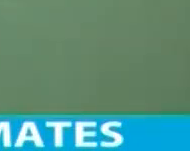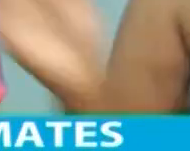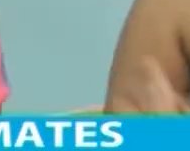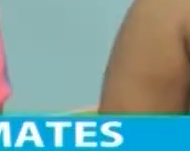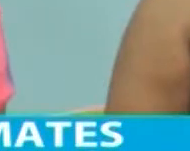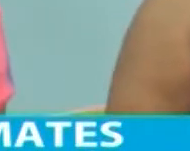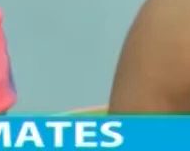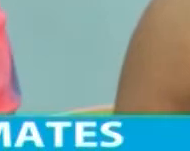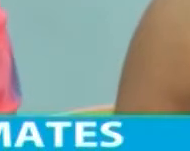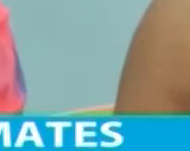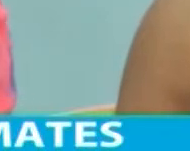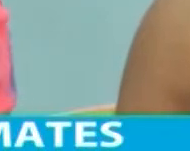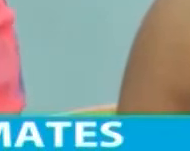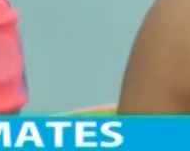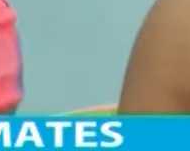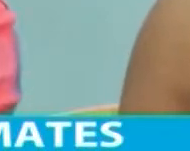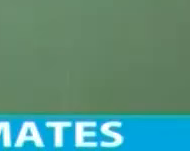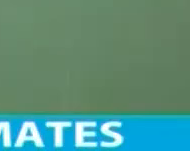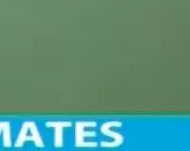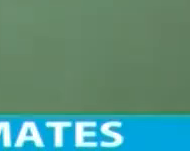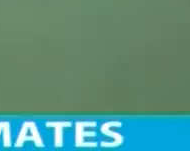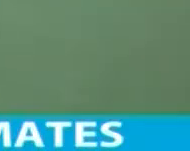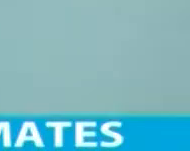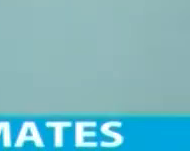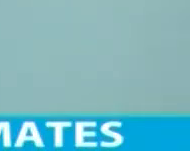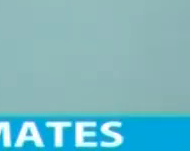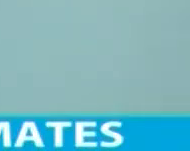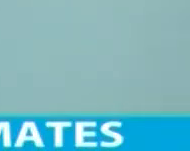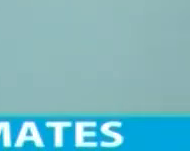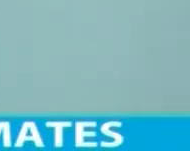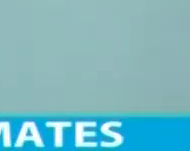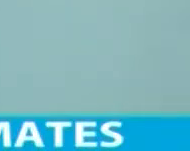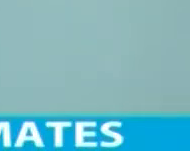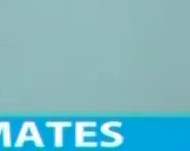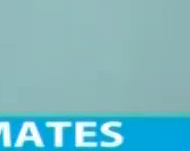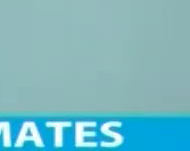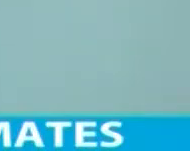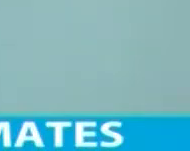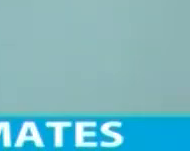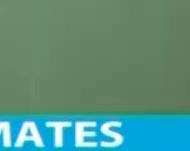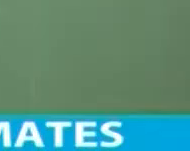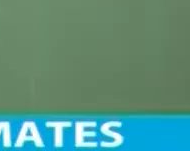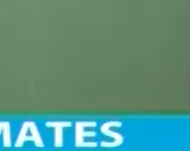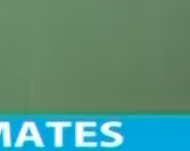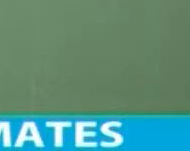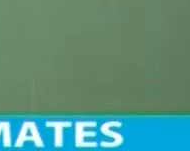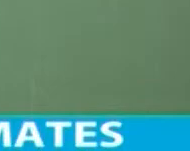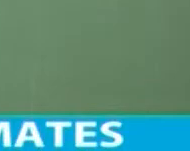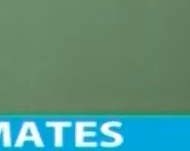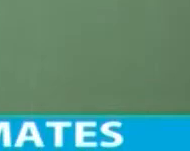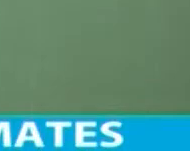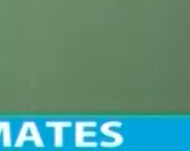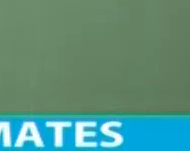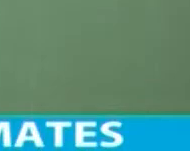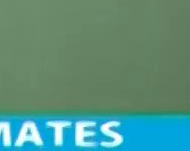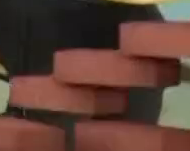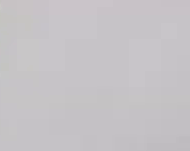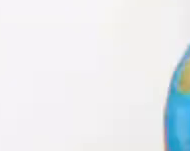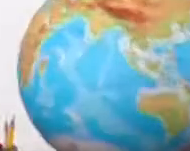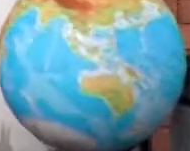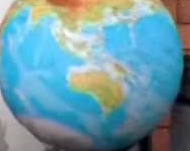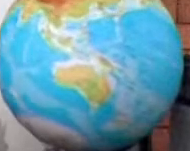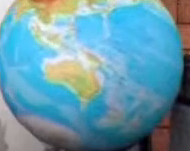here. I would if I were in her shoes. What are you... wait, she's young. Can you stop laughing and help Farah out of that